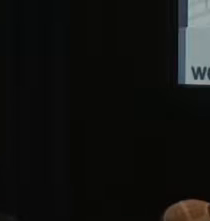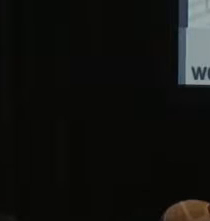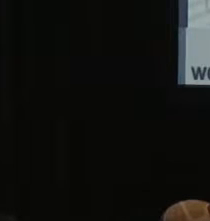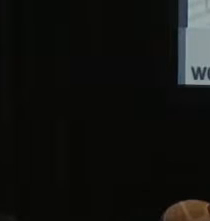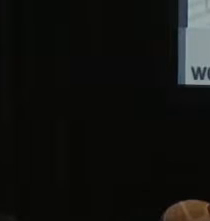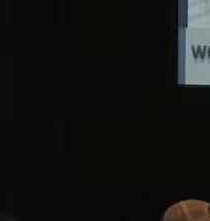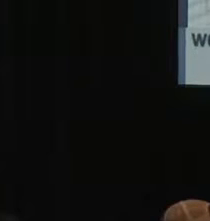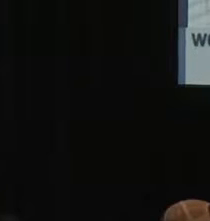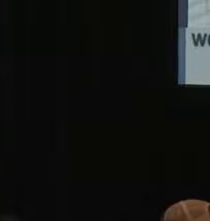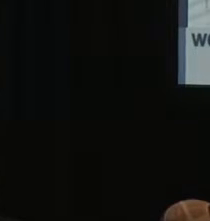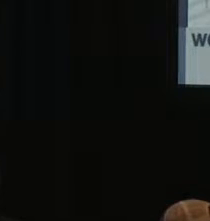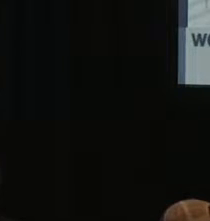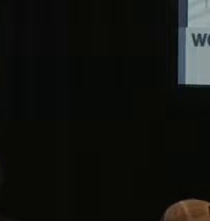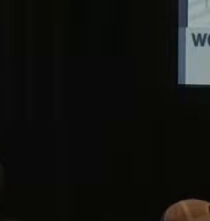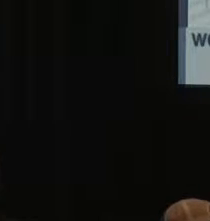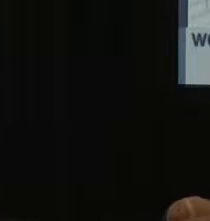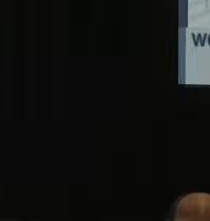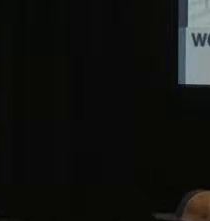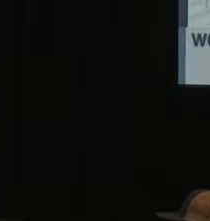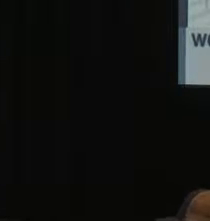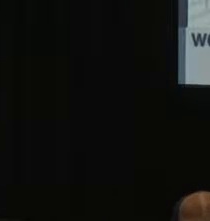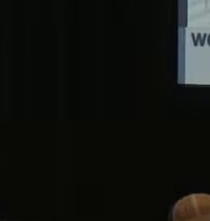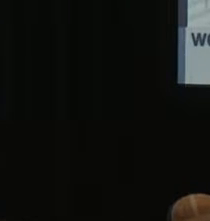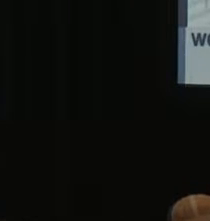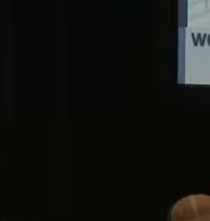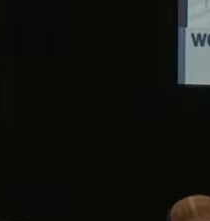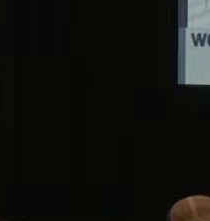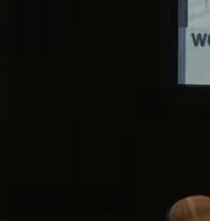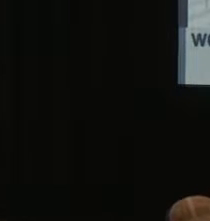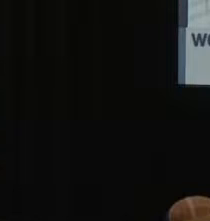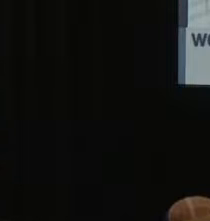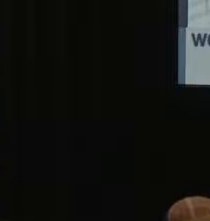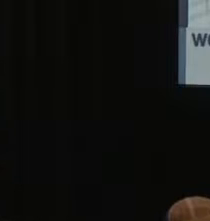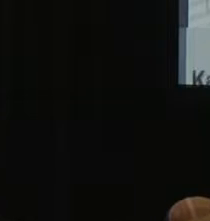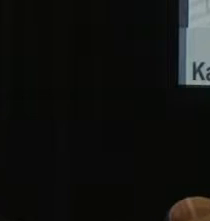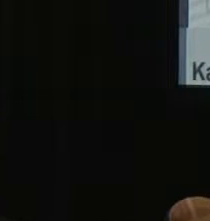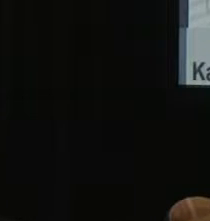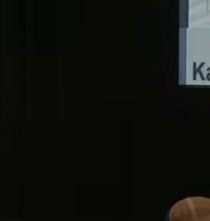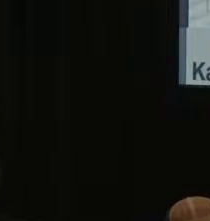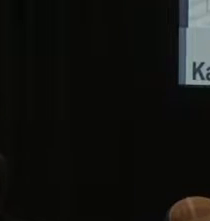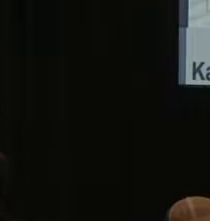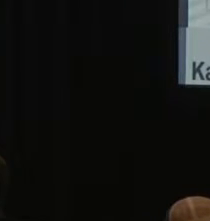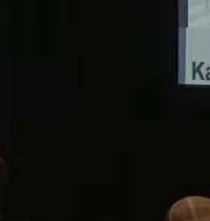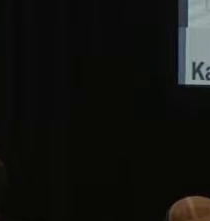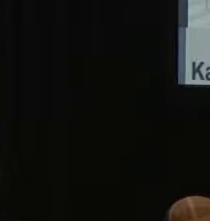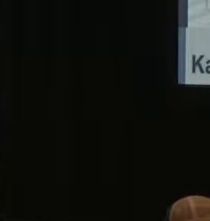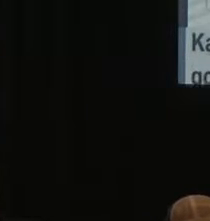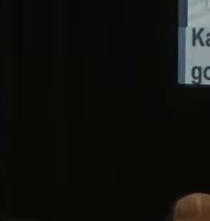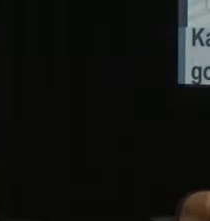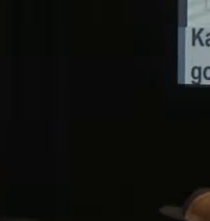Our next speaker is, you've already seen her, it's Karen Goose with the San Antonio Water System, and she's going to be speaking on